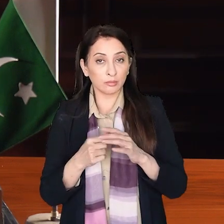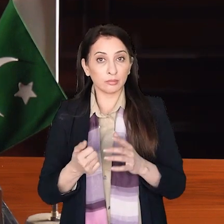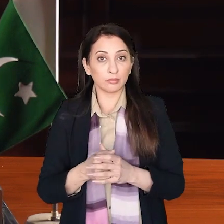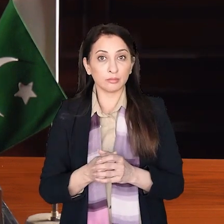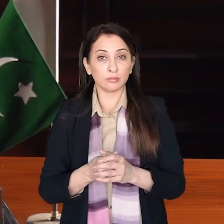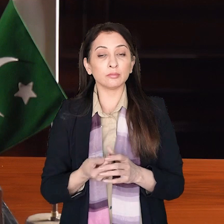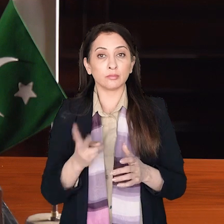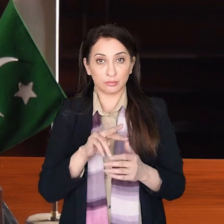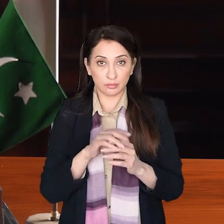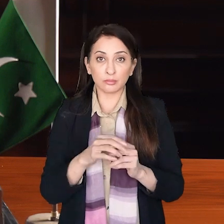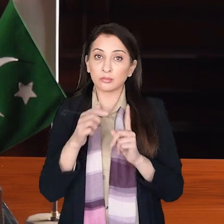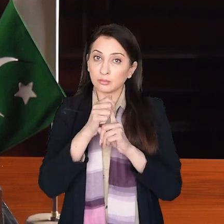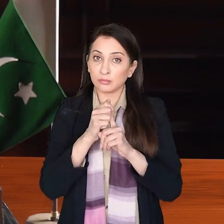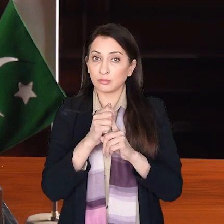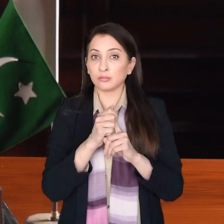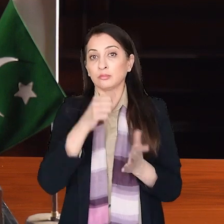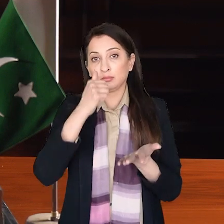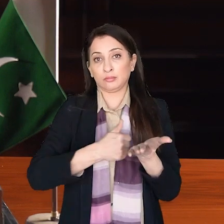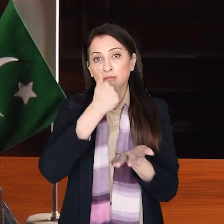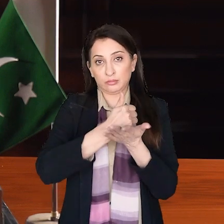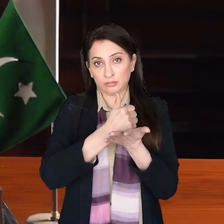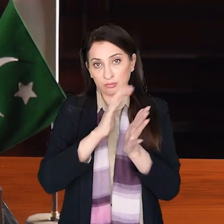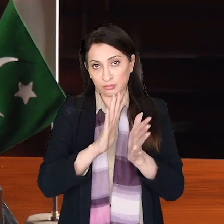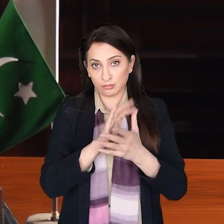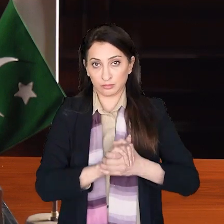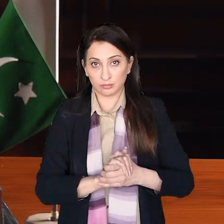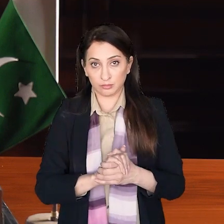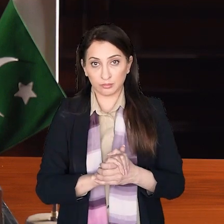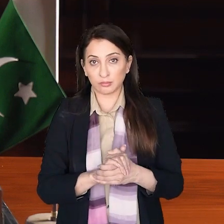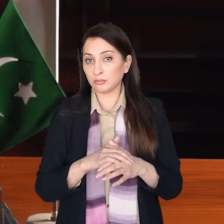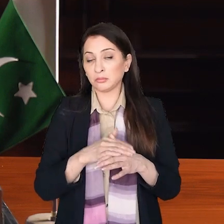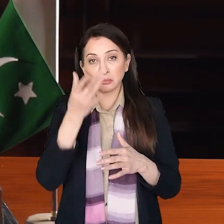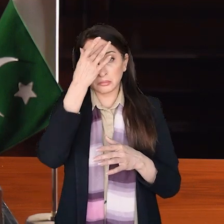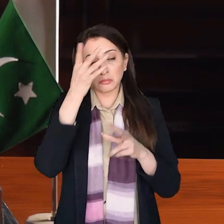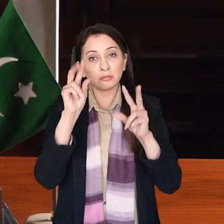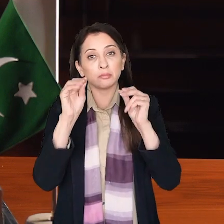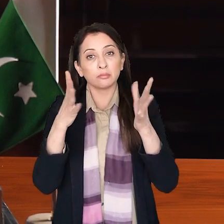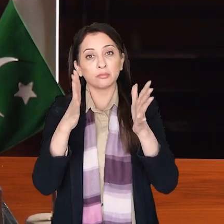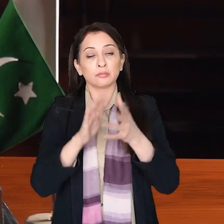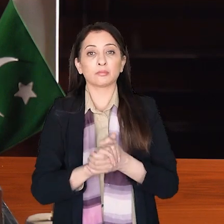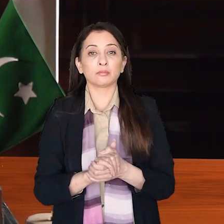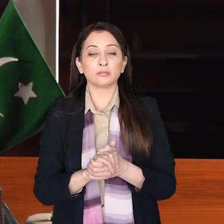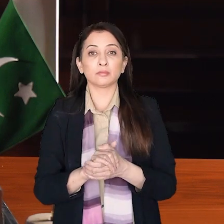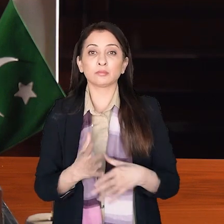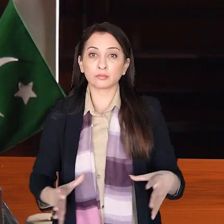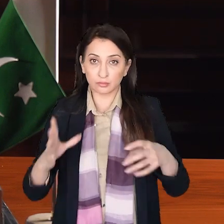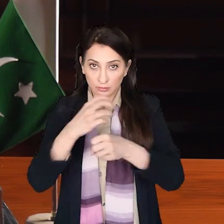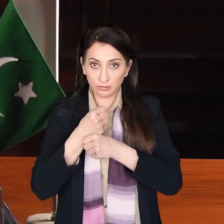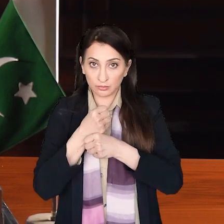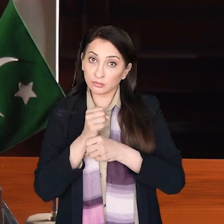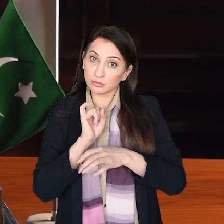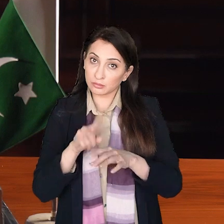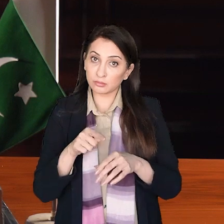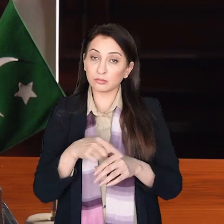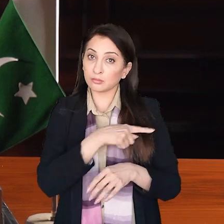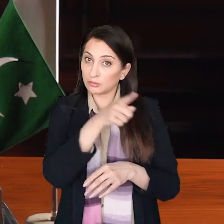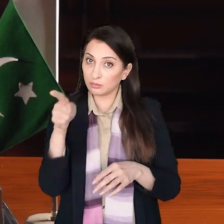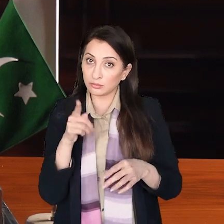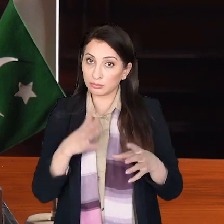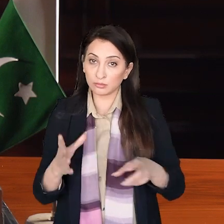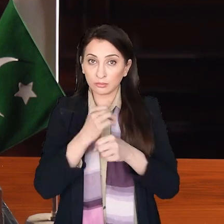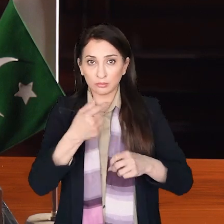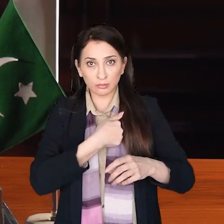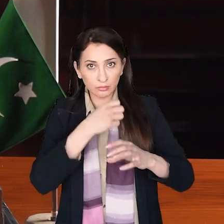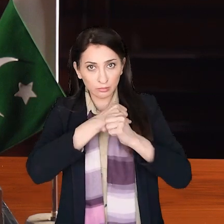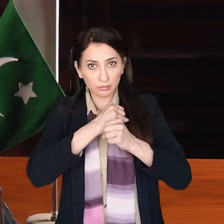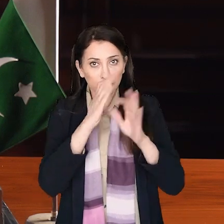and the necessary implementation, this is no problem. If we unite, if we have the unity, if we have the